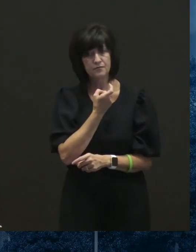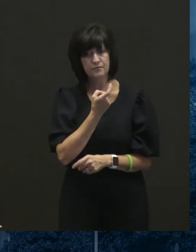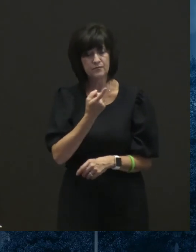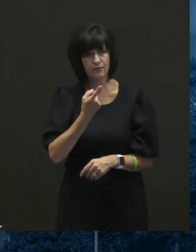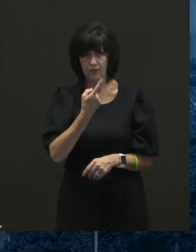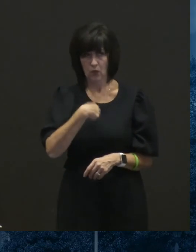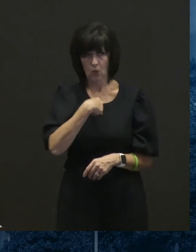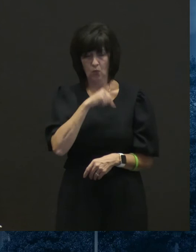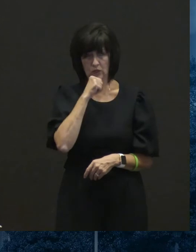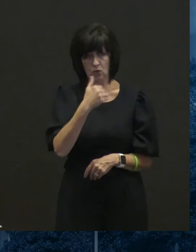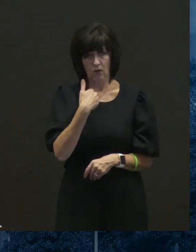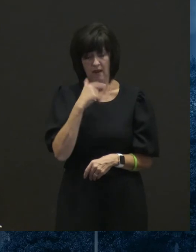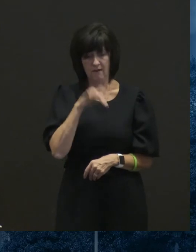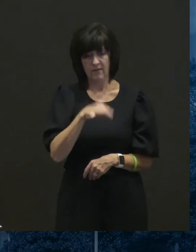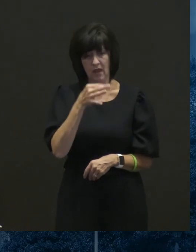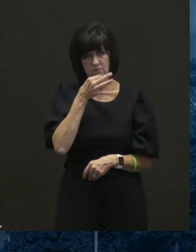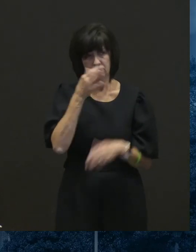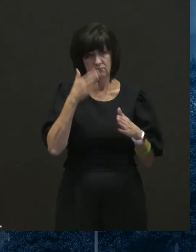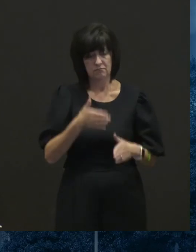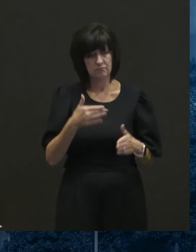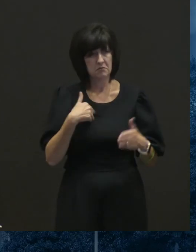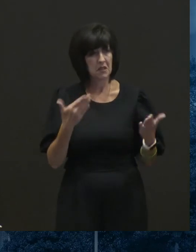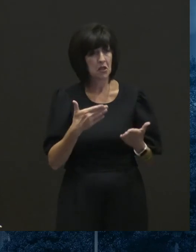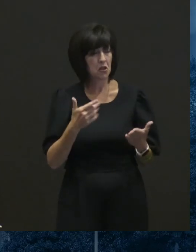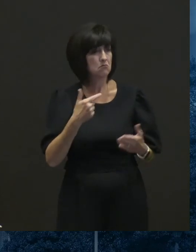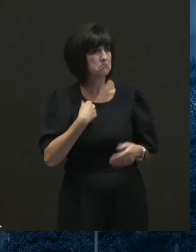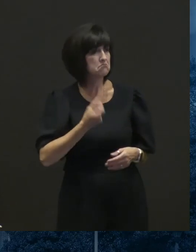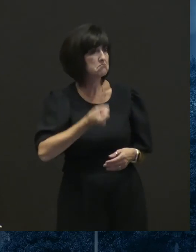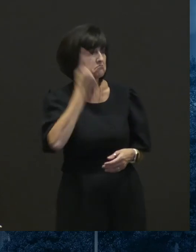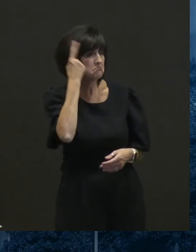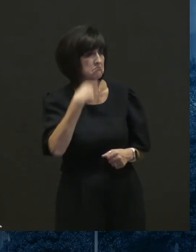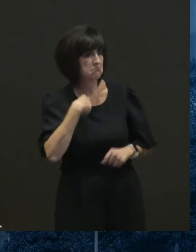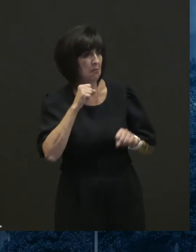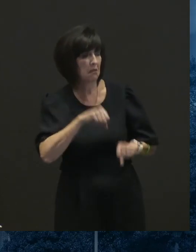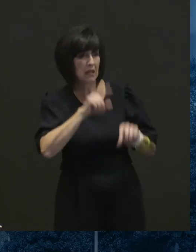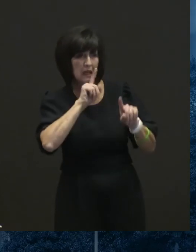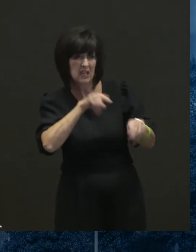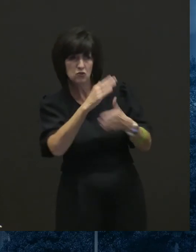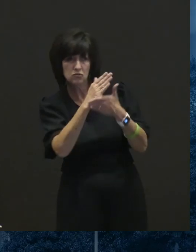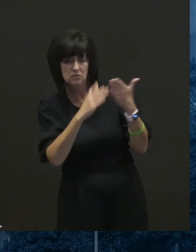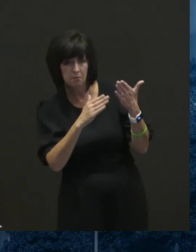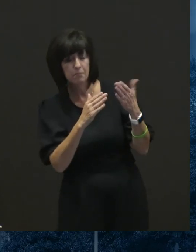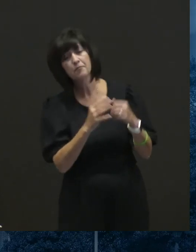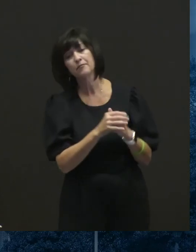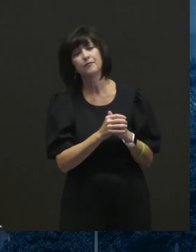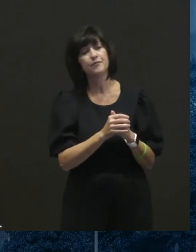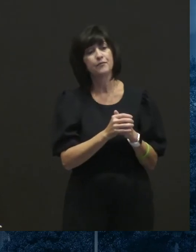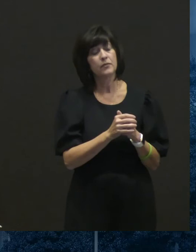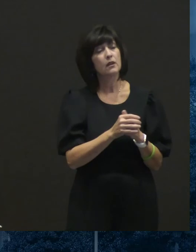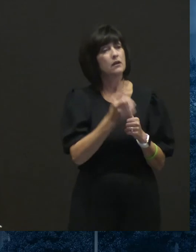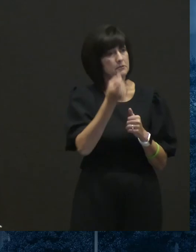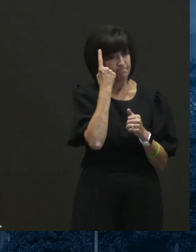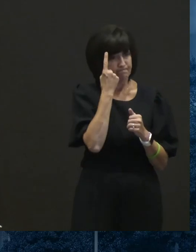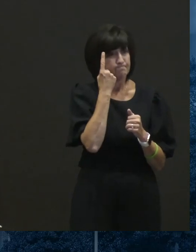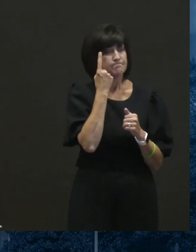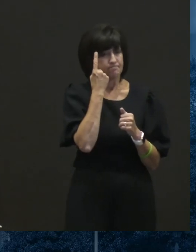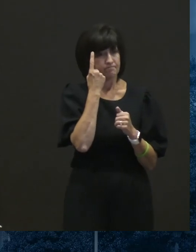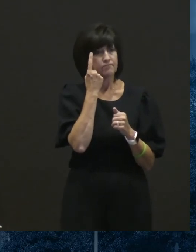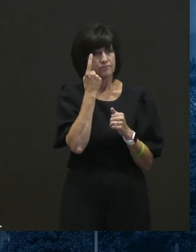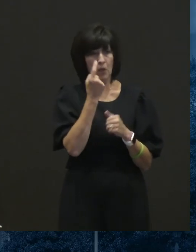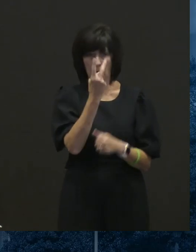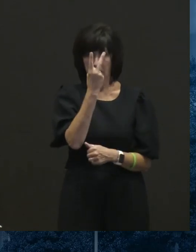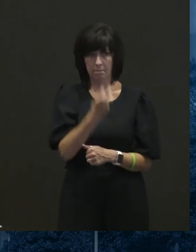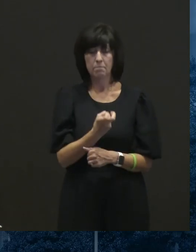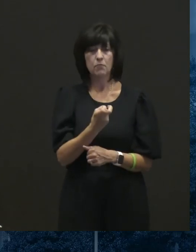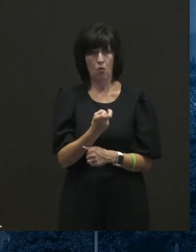expertise here, although I will answer it as I understand it, and that is there are real concerns, both